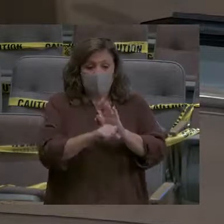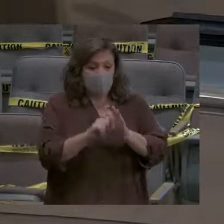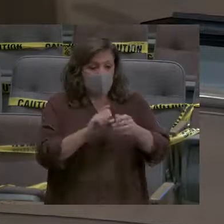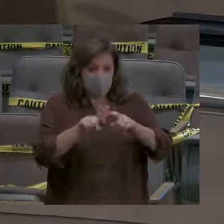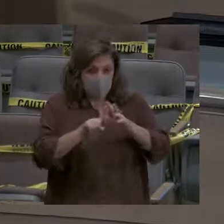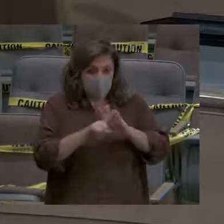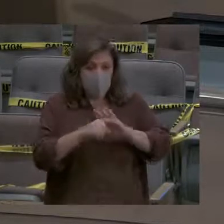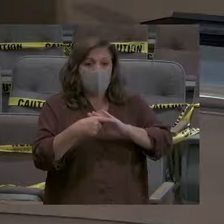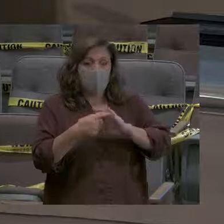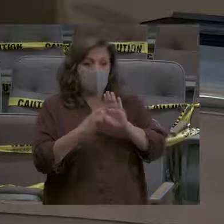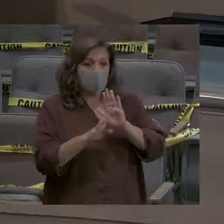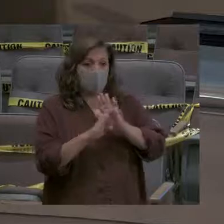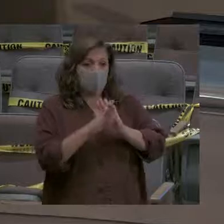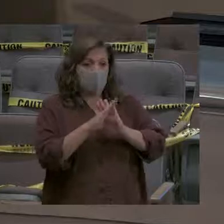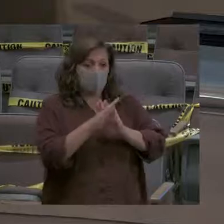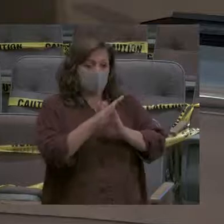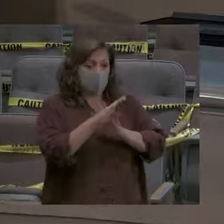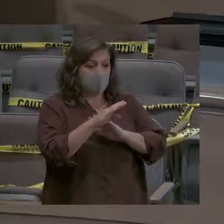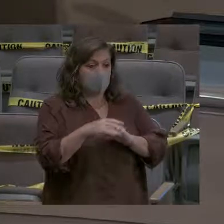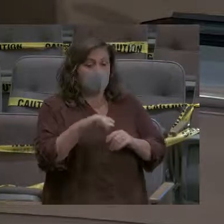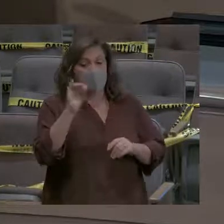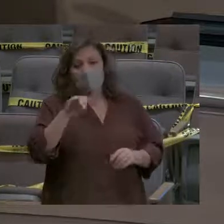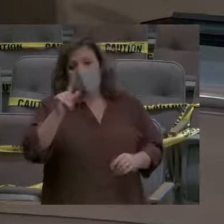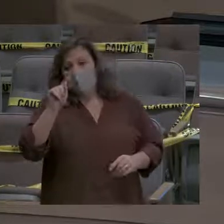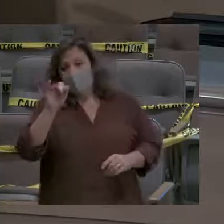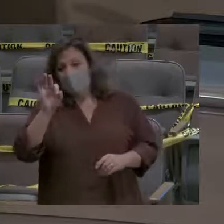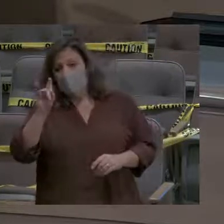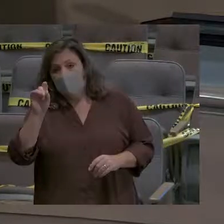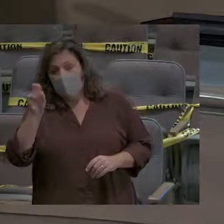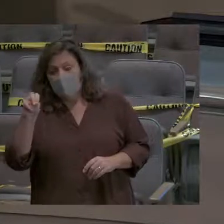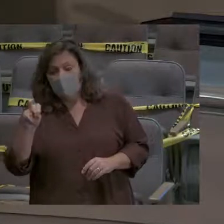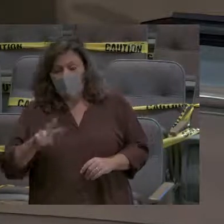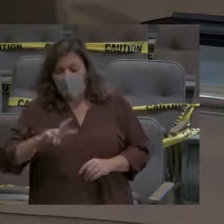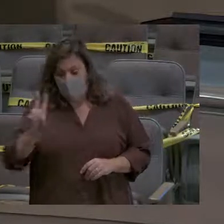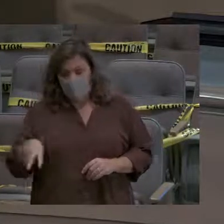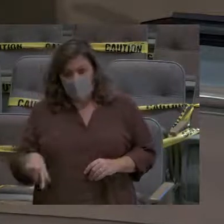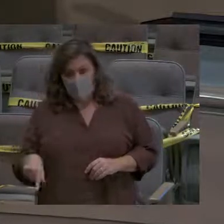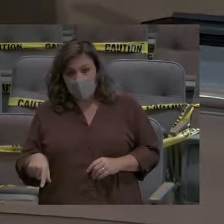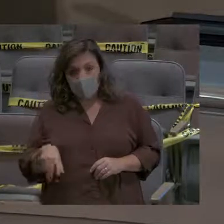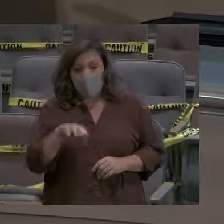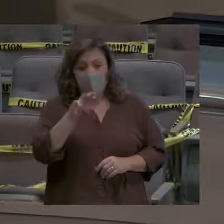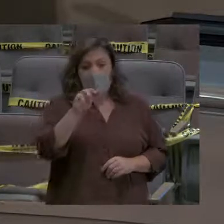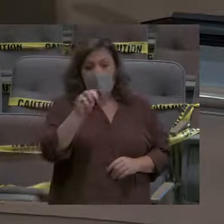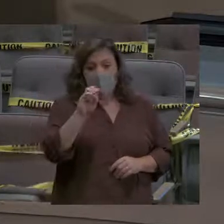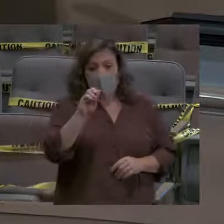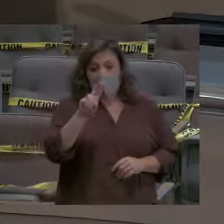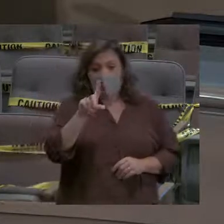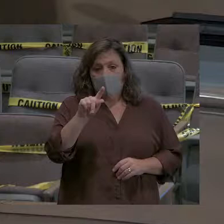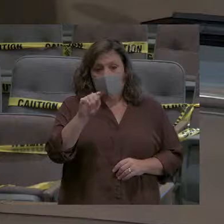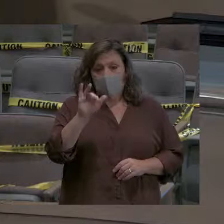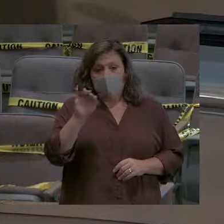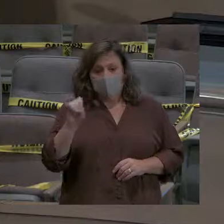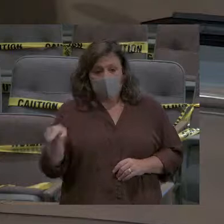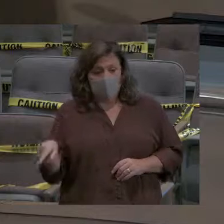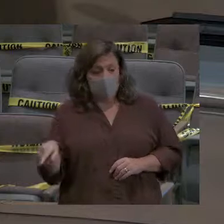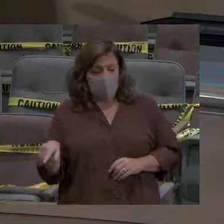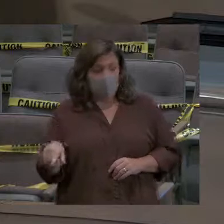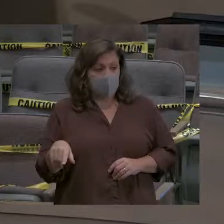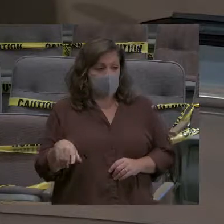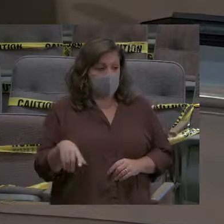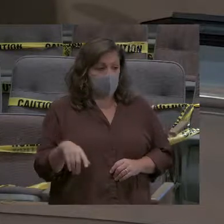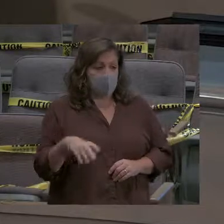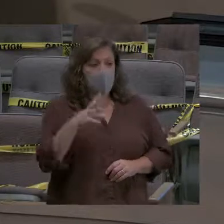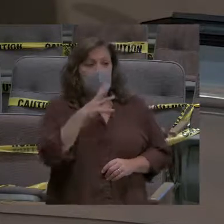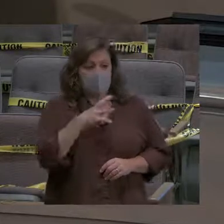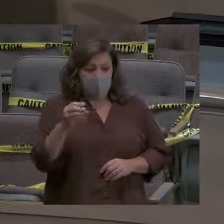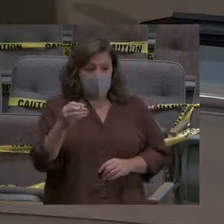surrounding communities such as Tifton, Valdosta, Moultrie, and so forth. And that's what we're seeing locally at